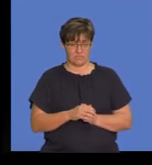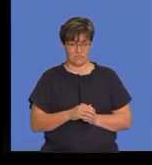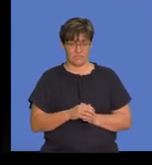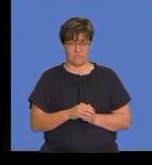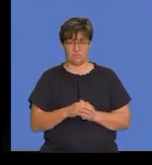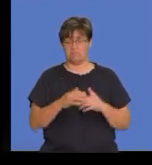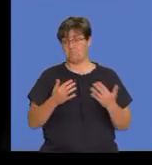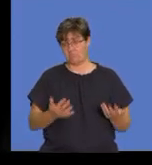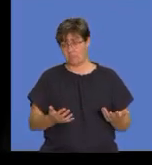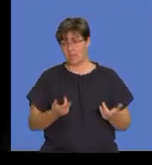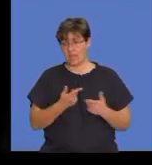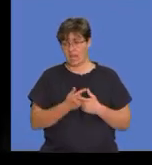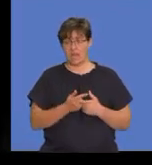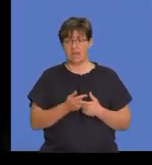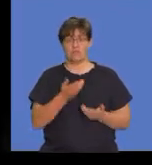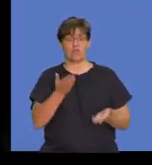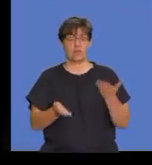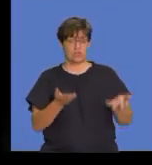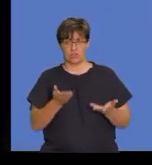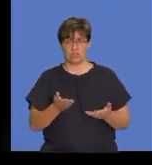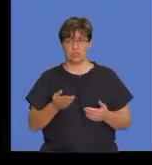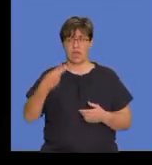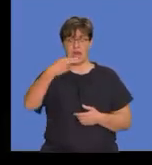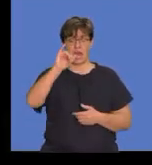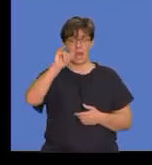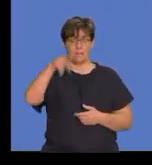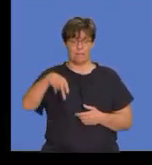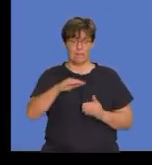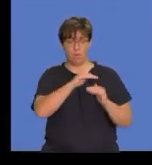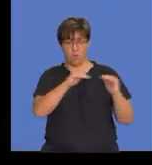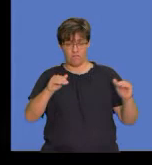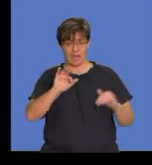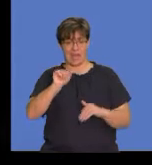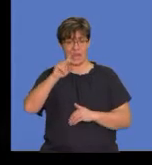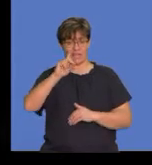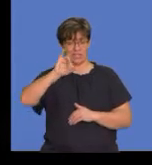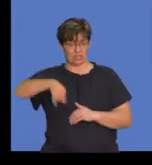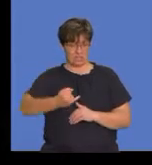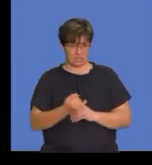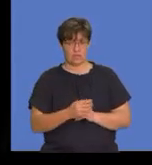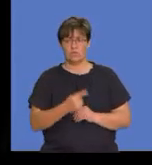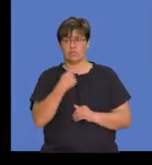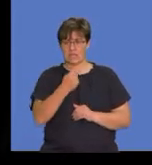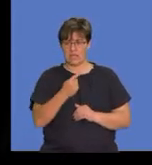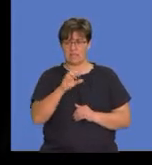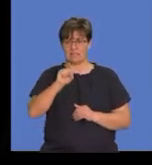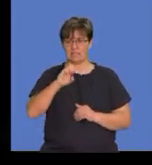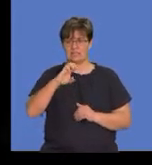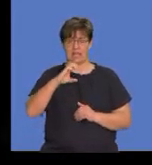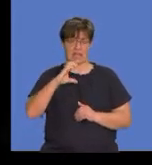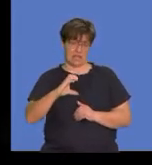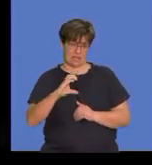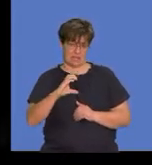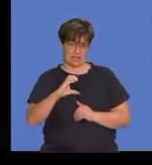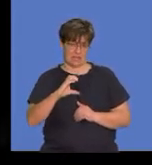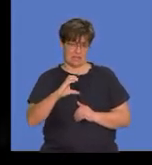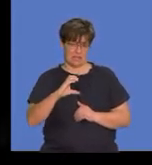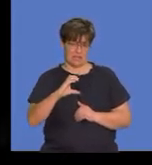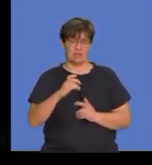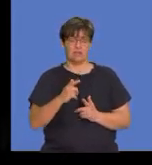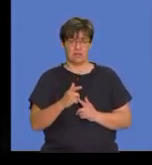theta. If our ratio is now hypotenuse over adjacent, we call it just